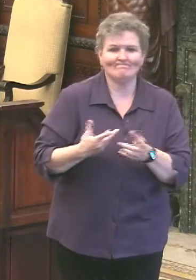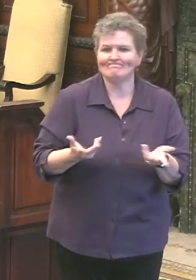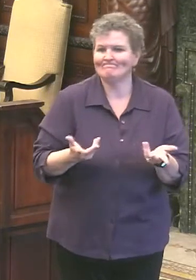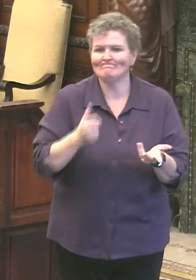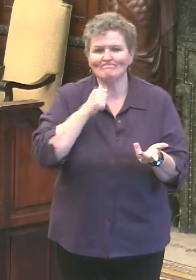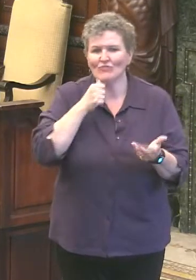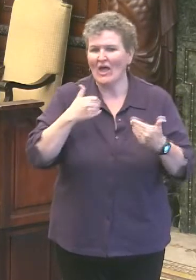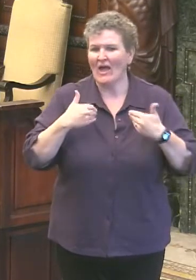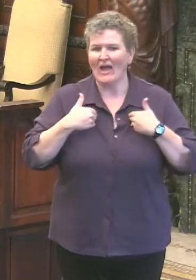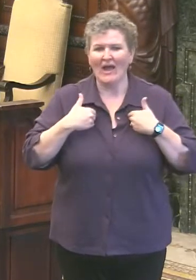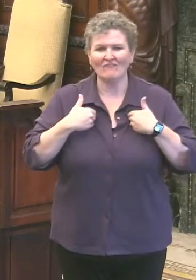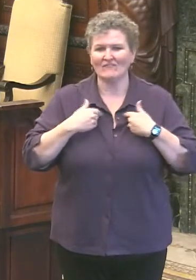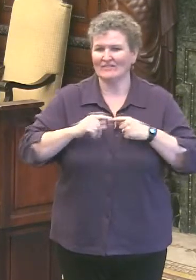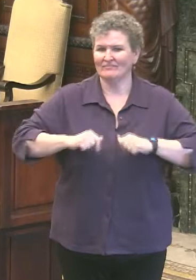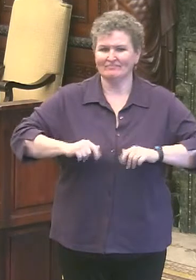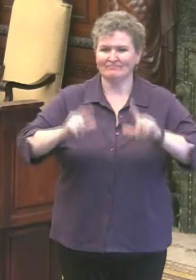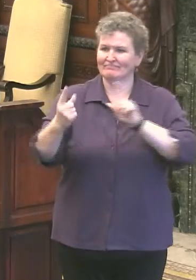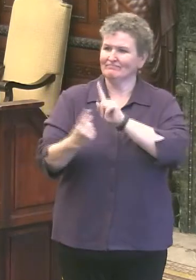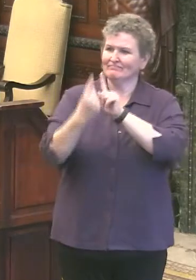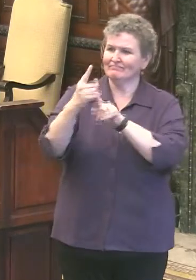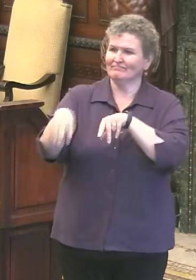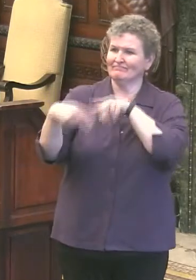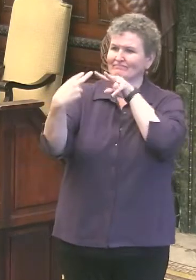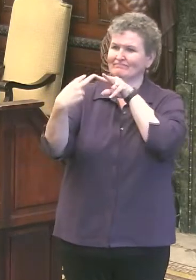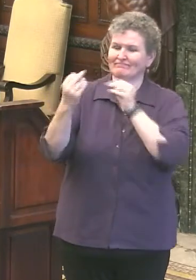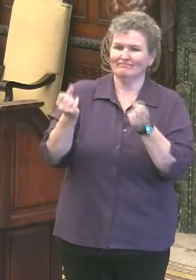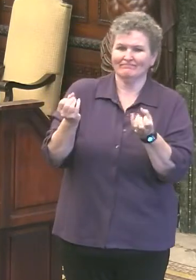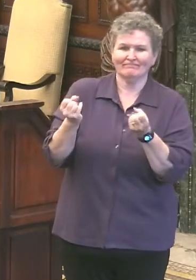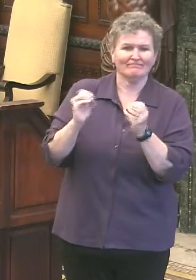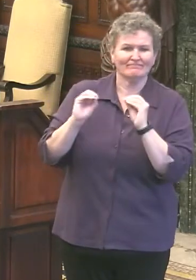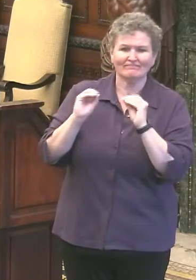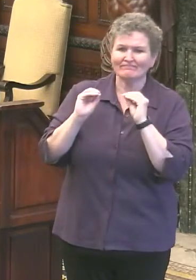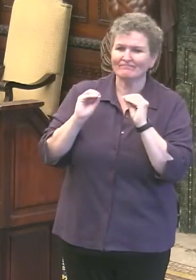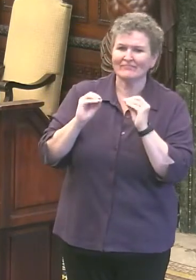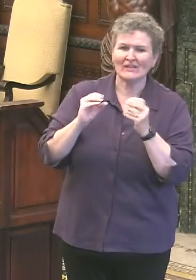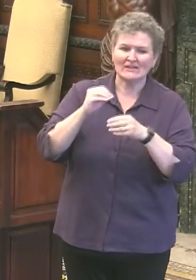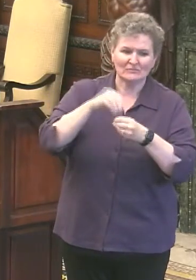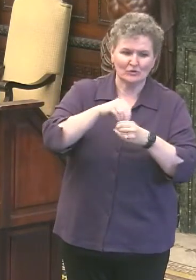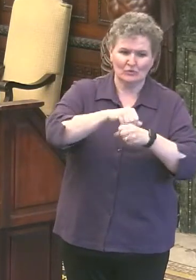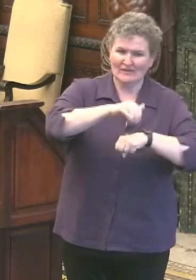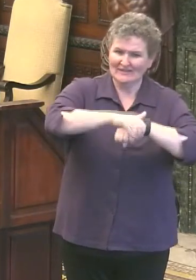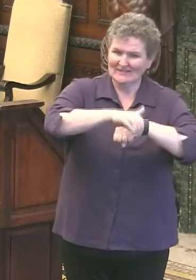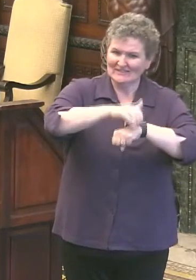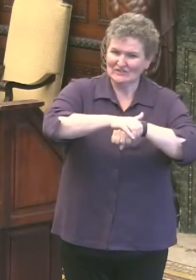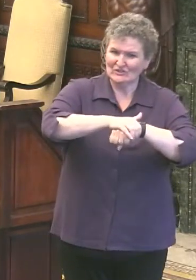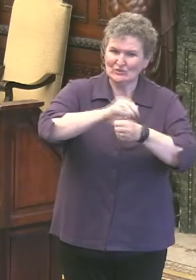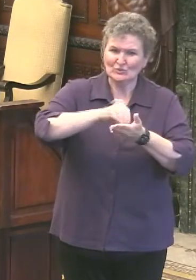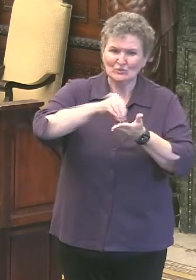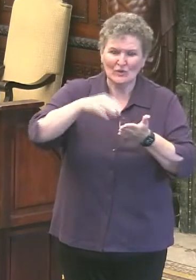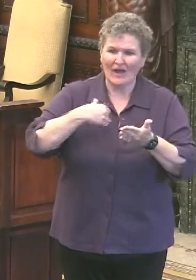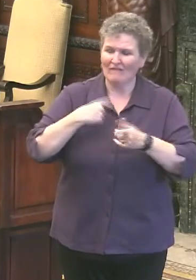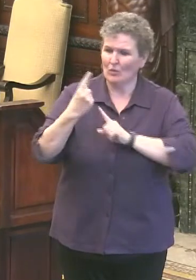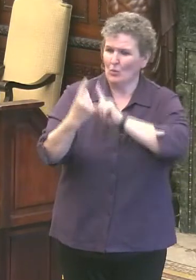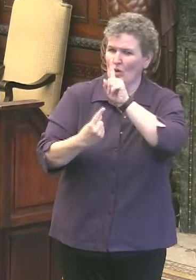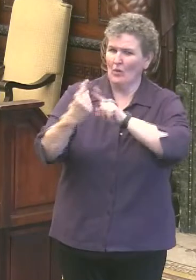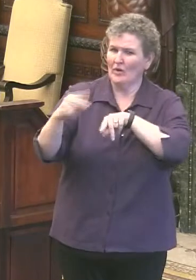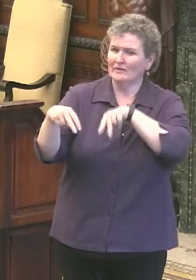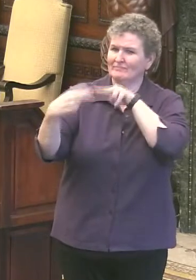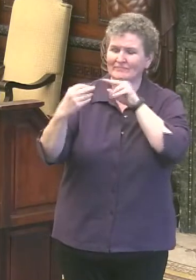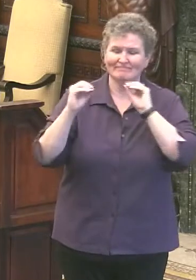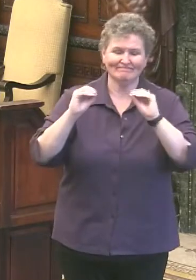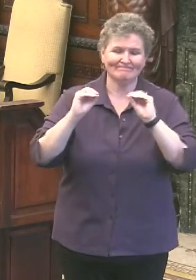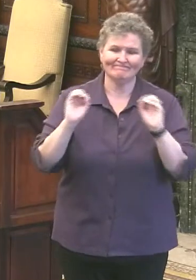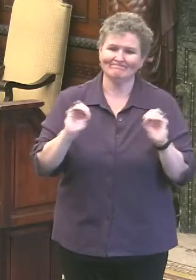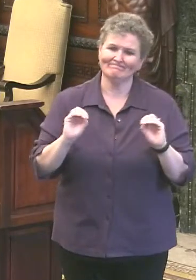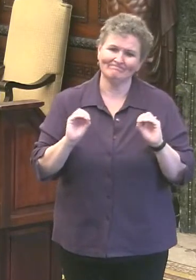learning. Many of the children who are English language learners who did not have face-to-face instruction, and some of our youngest children, like children in